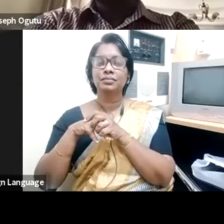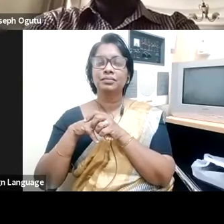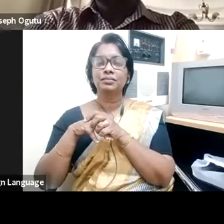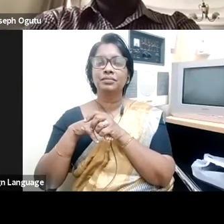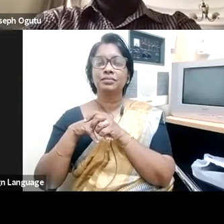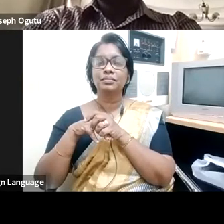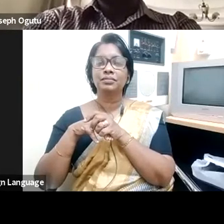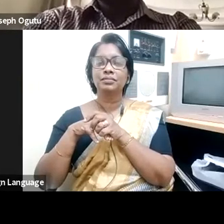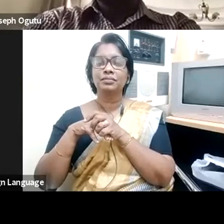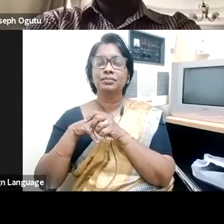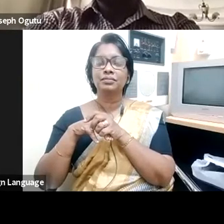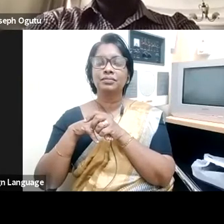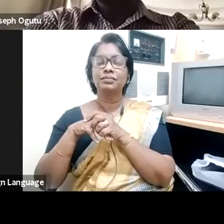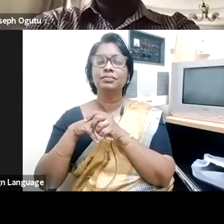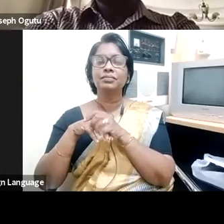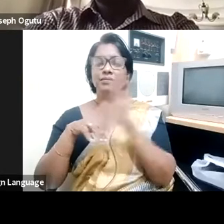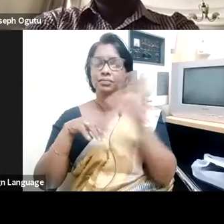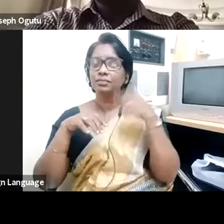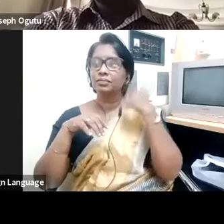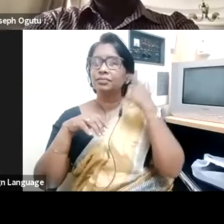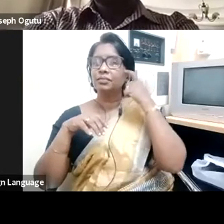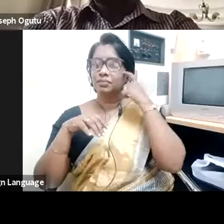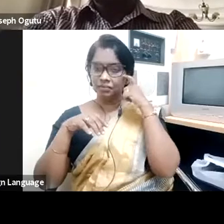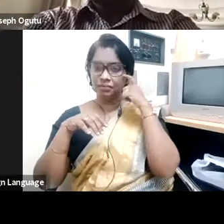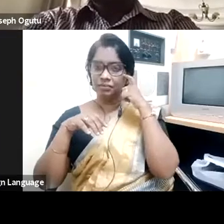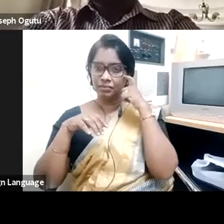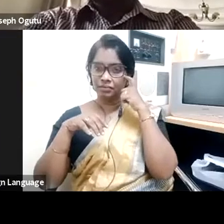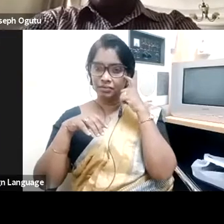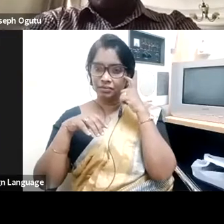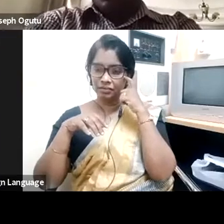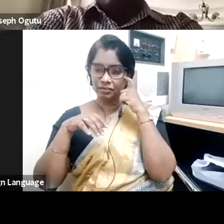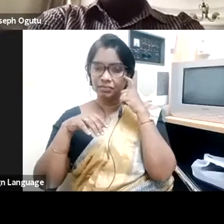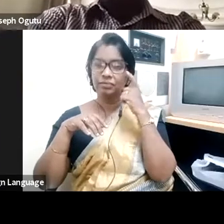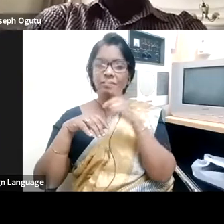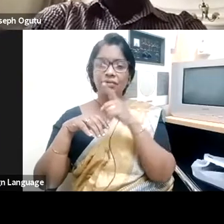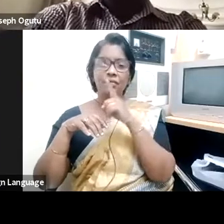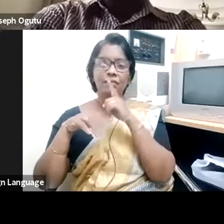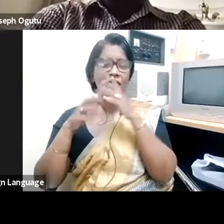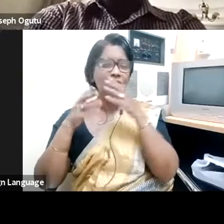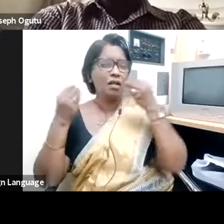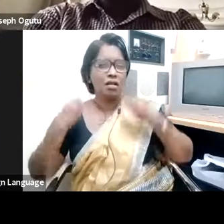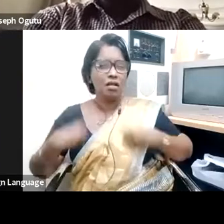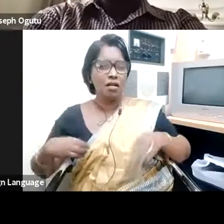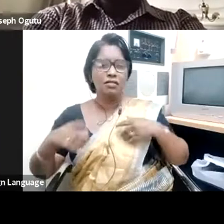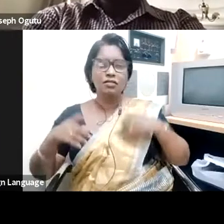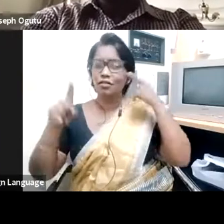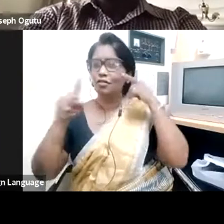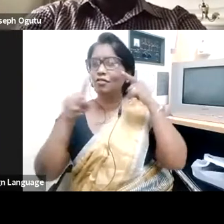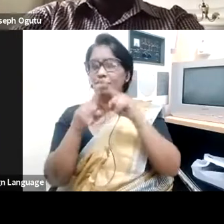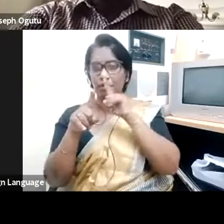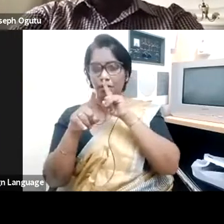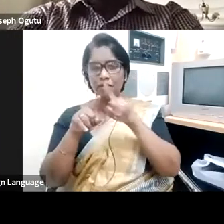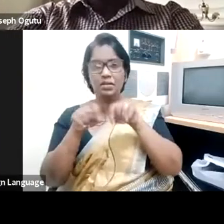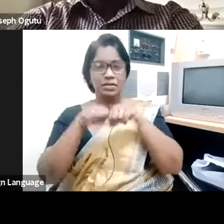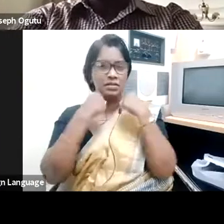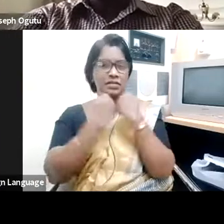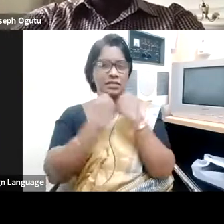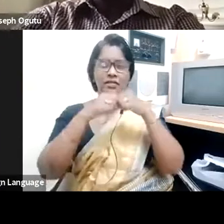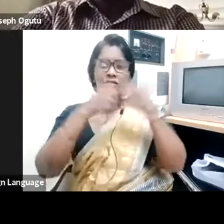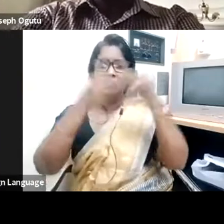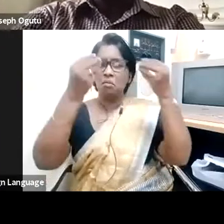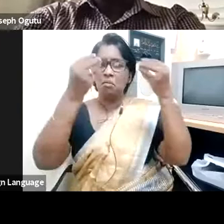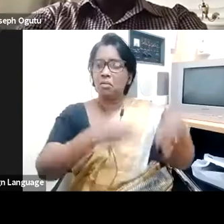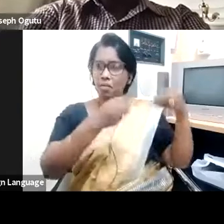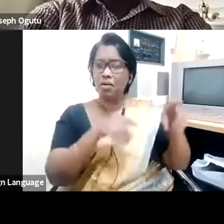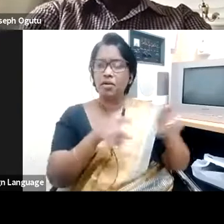the point of failure is a constant debate, and I think Joe's example is something we would also face on a